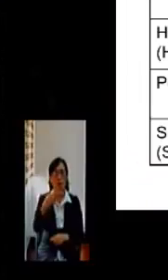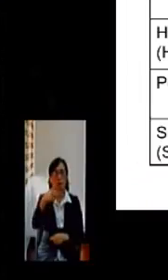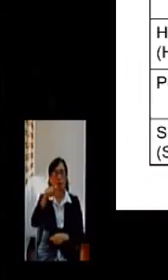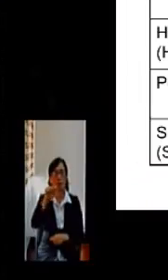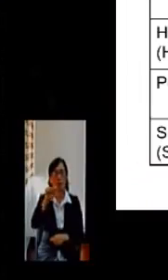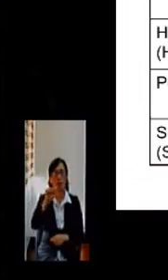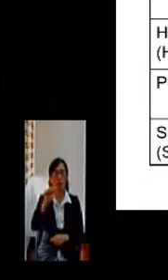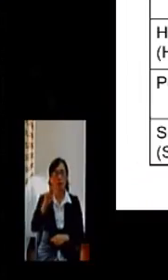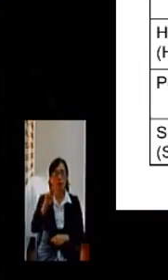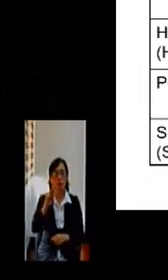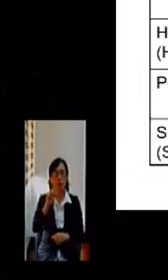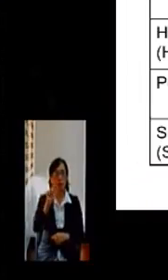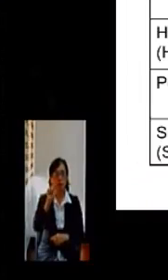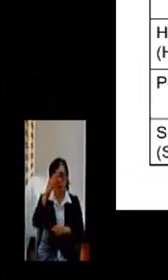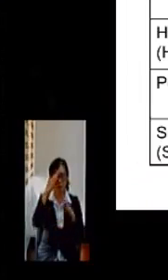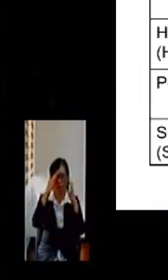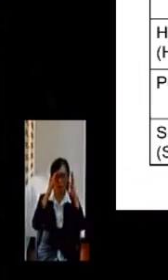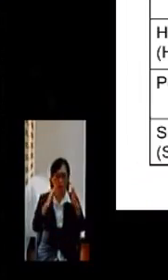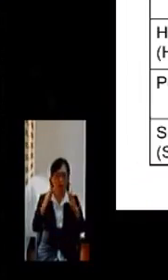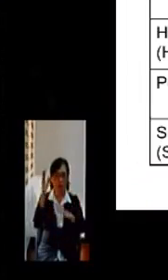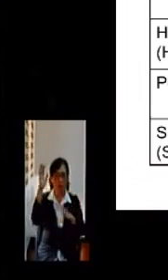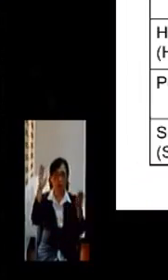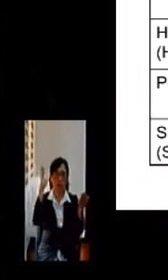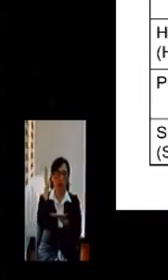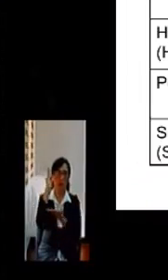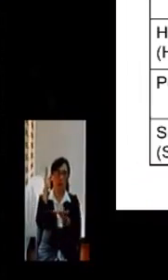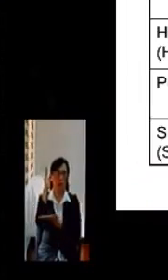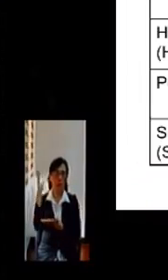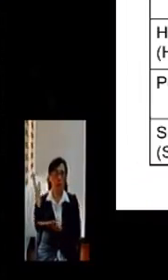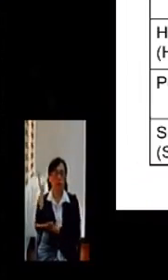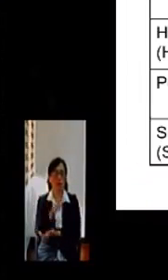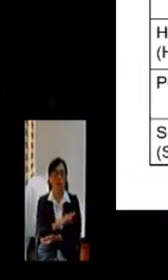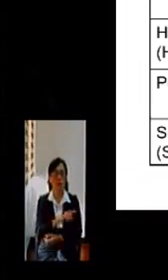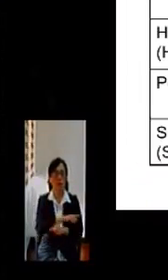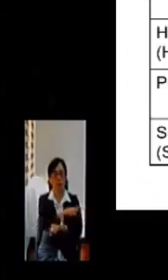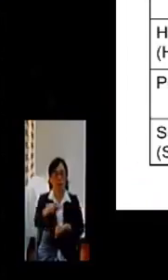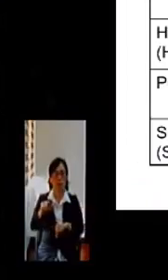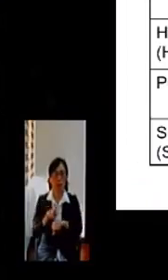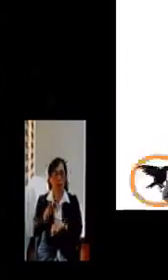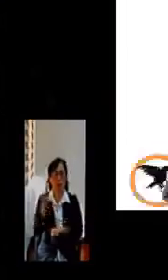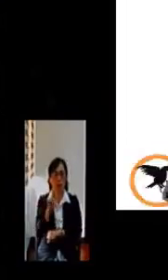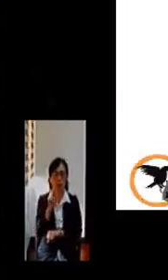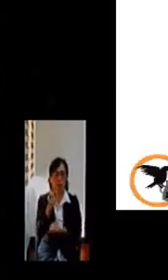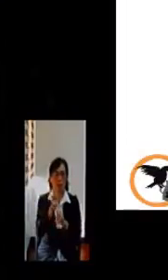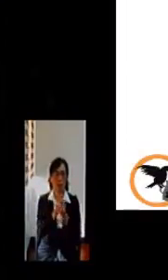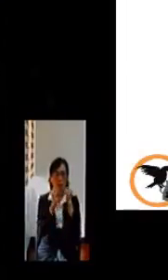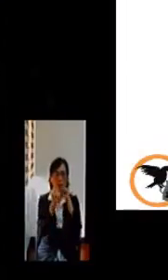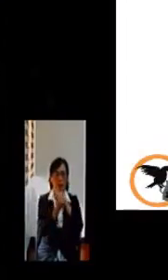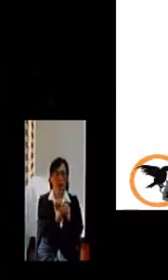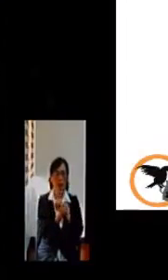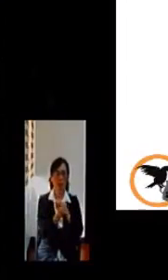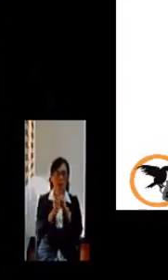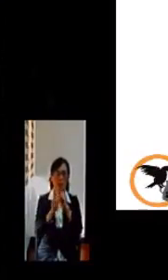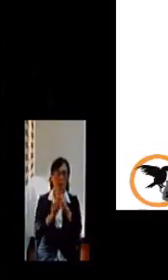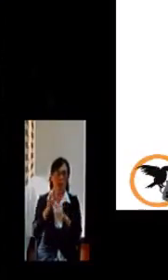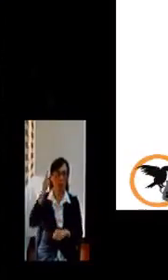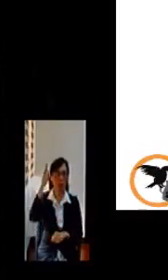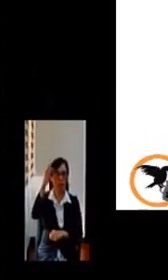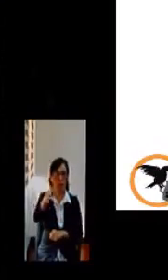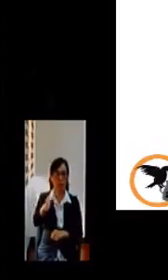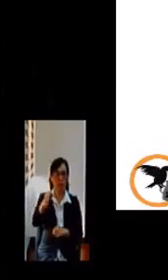note that the contribution of deforestation and other land use changes are at par